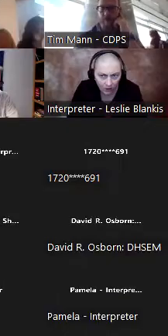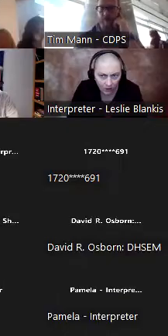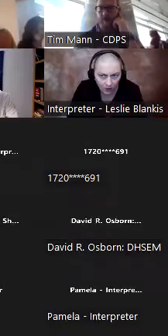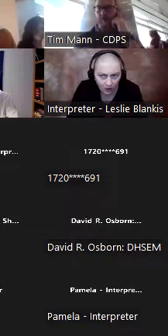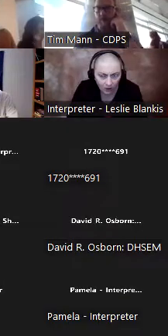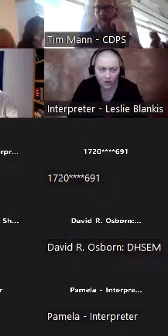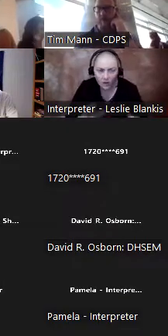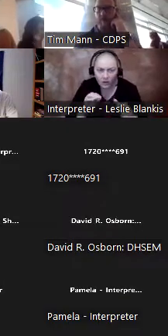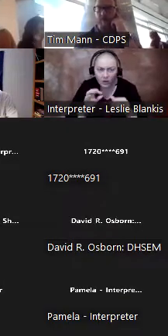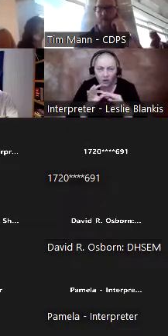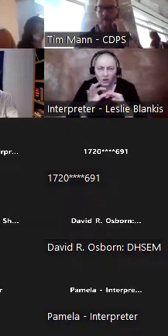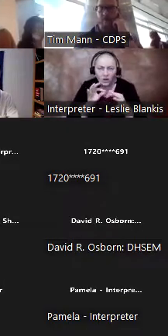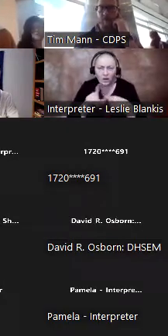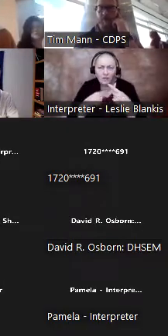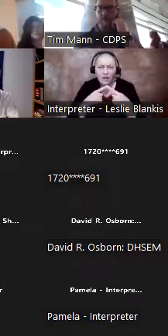Management website?